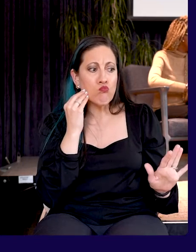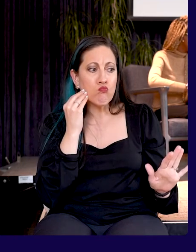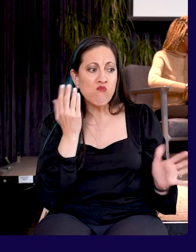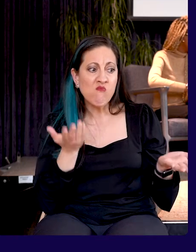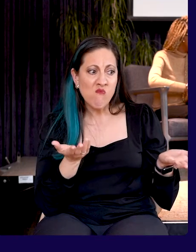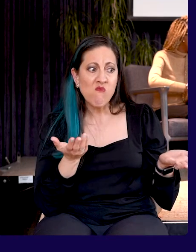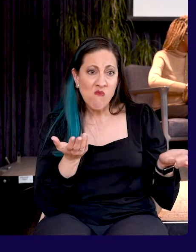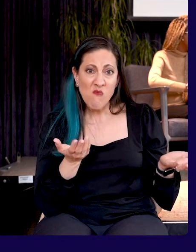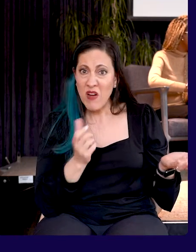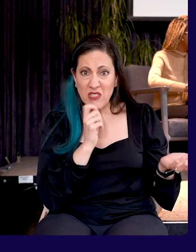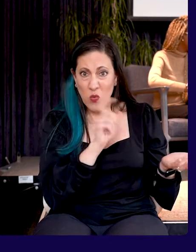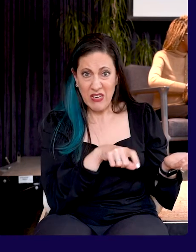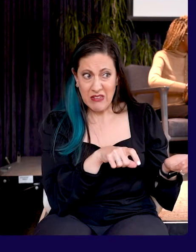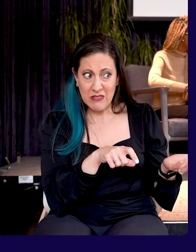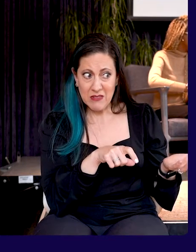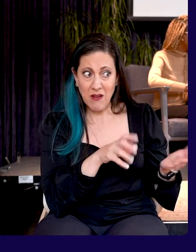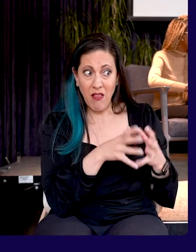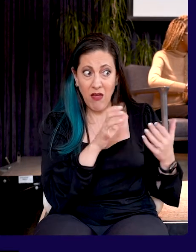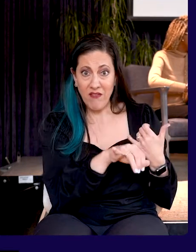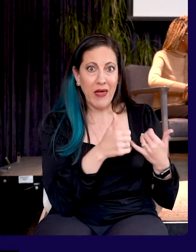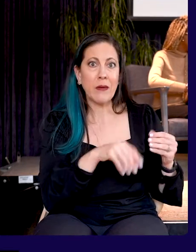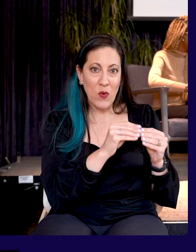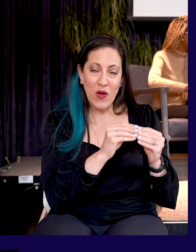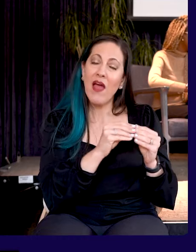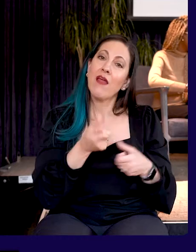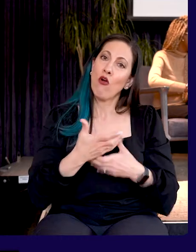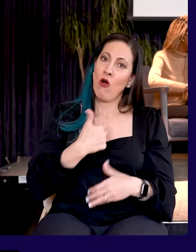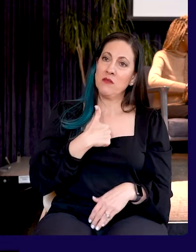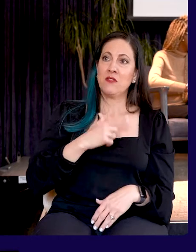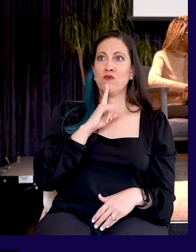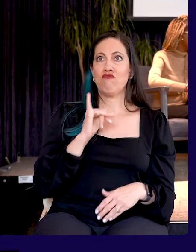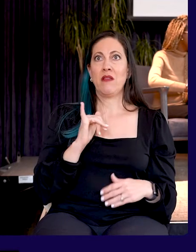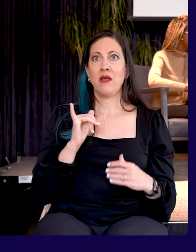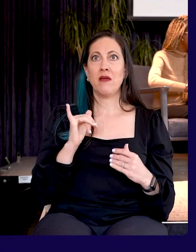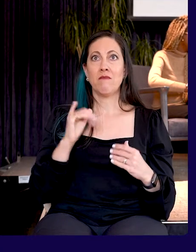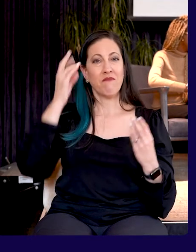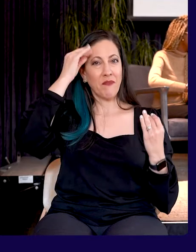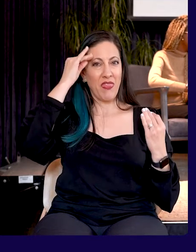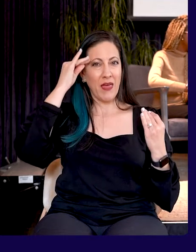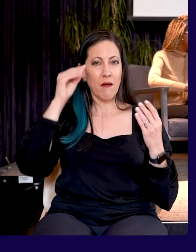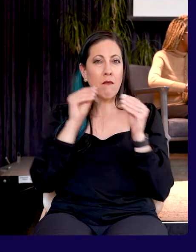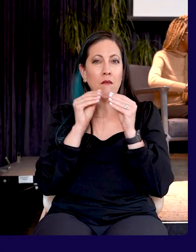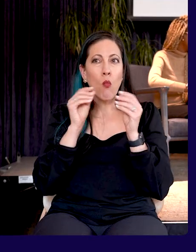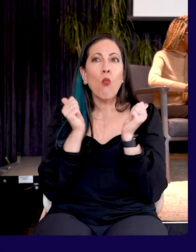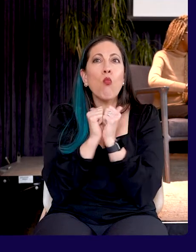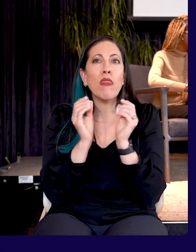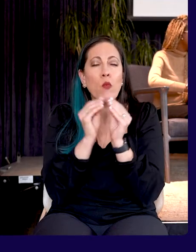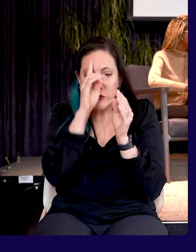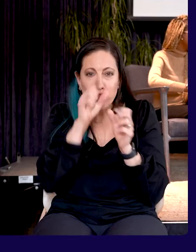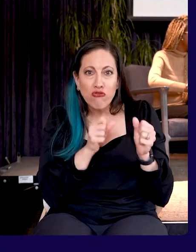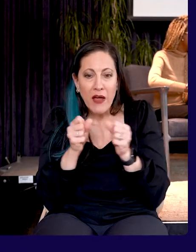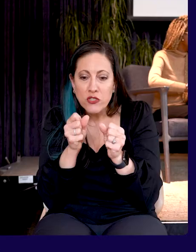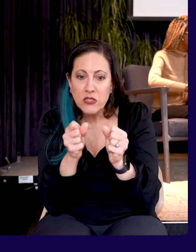wasn't necessary. And I have to say, interestingly enough, it caused me to really think more strategically about whose